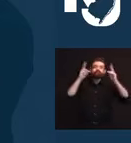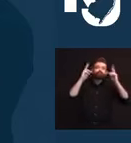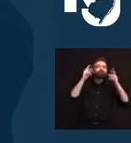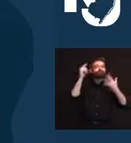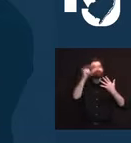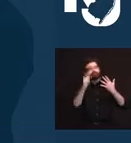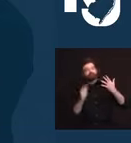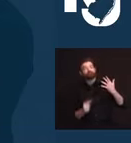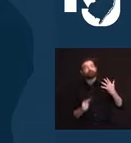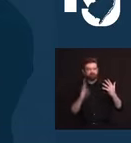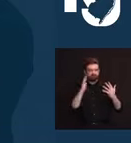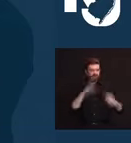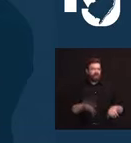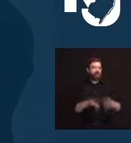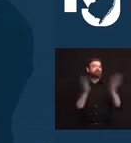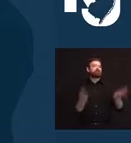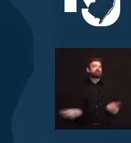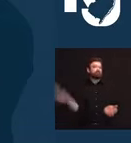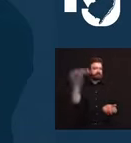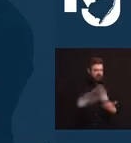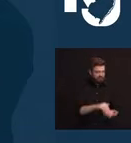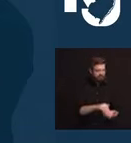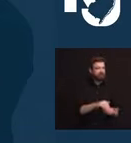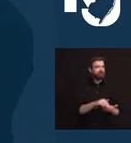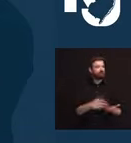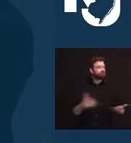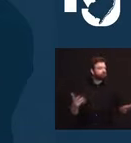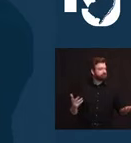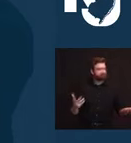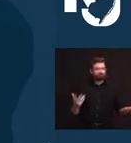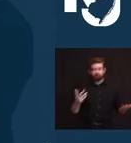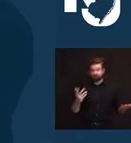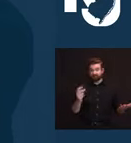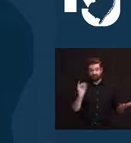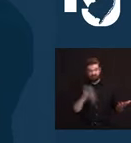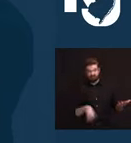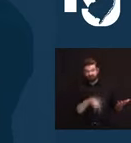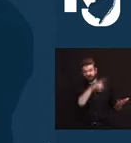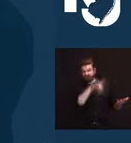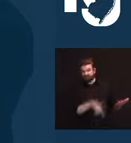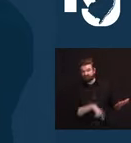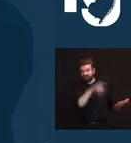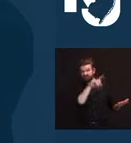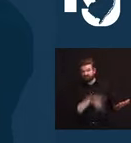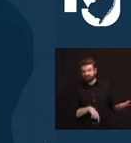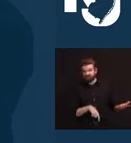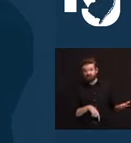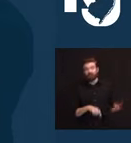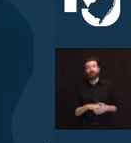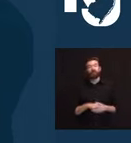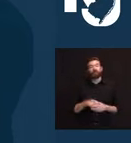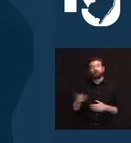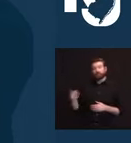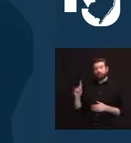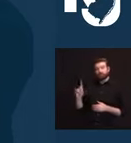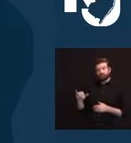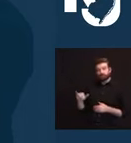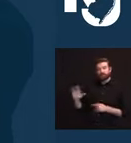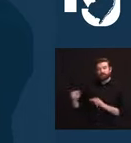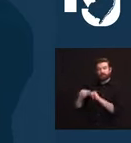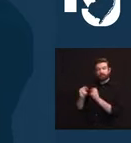input from Judy and her team. So here are the businesses that will be able to reopen again. This is on Monday, June